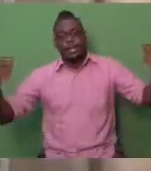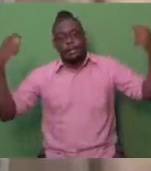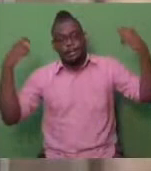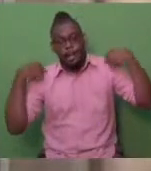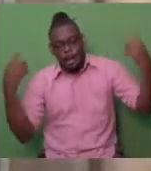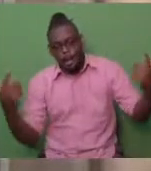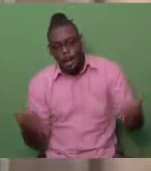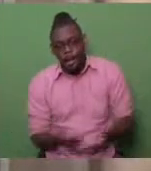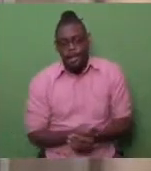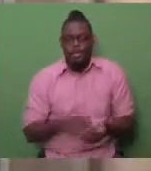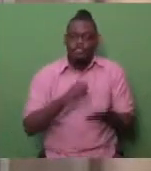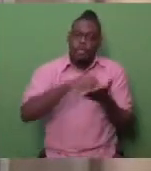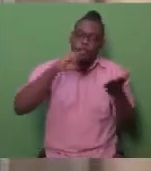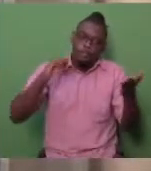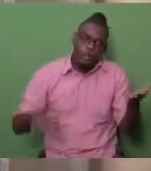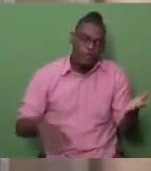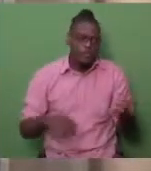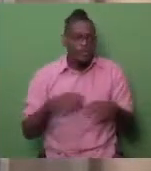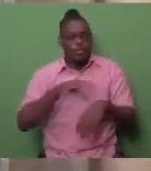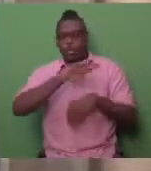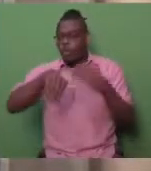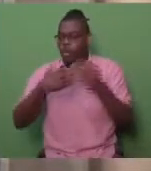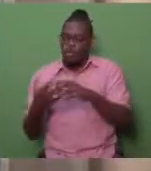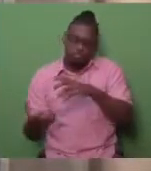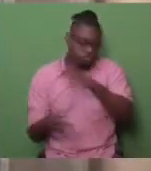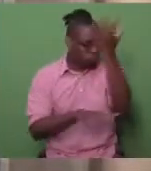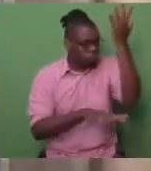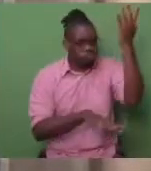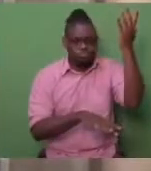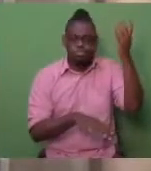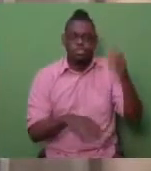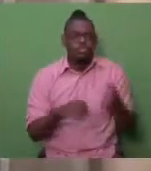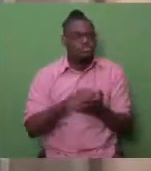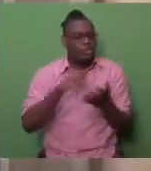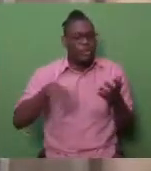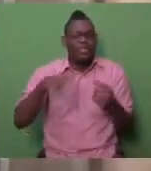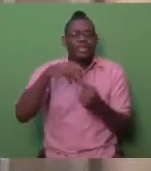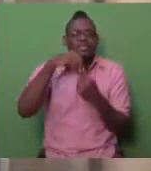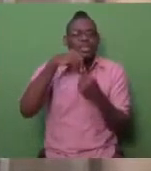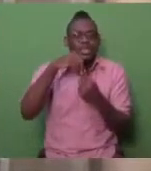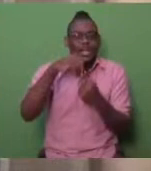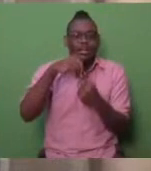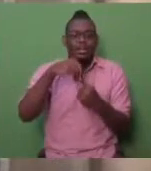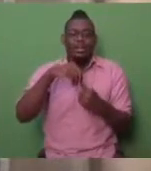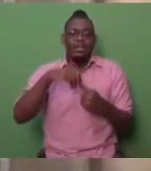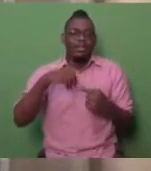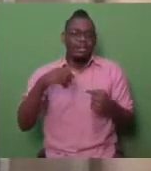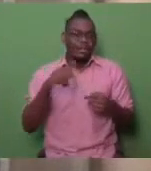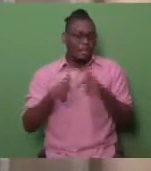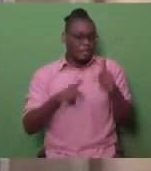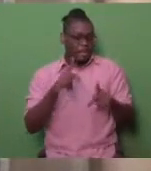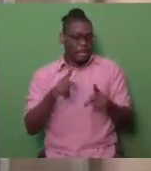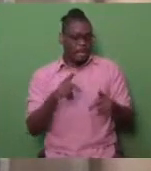special majority was placed there by our Constitution forefathers for a reason. It was placed there for a reason.